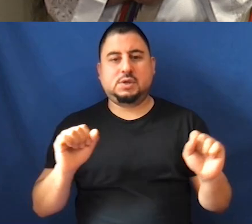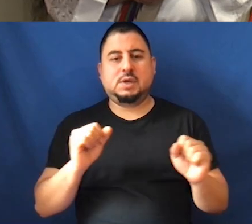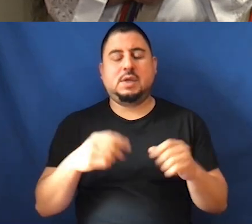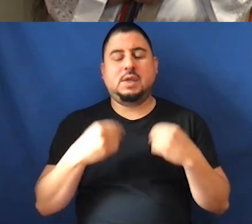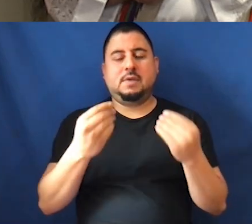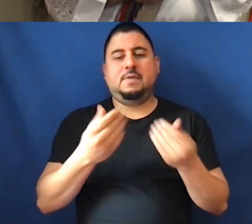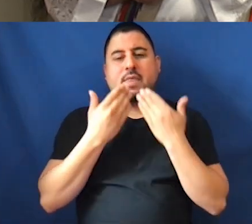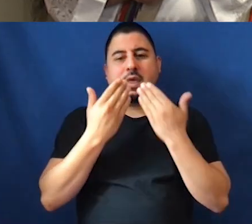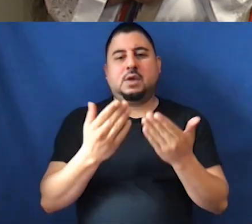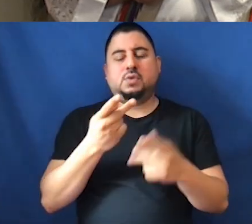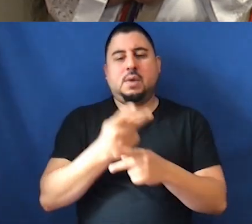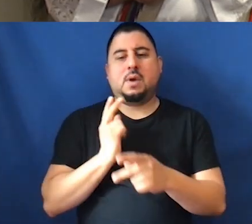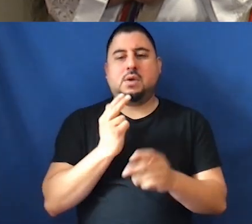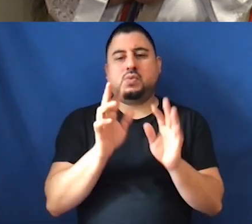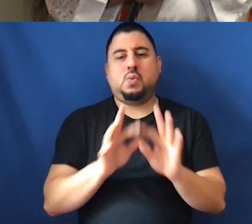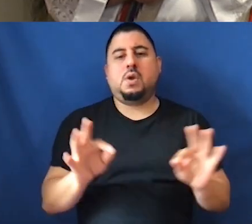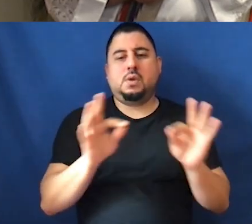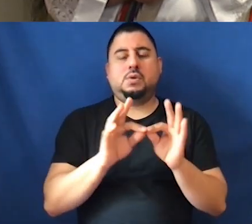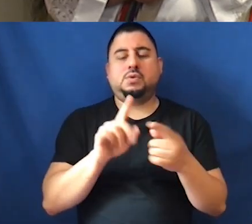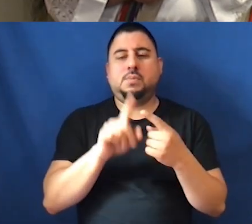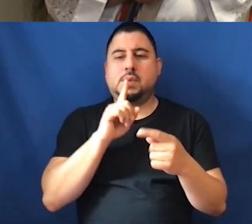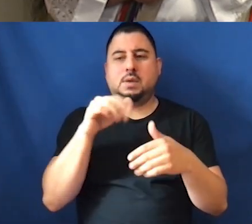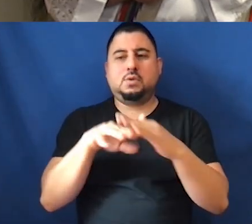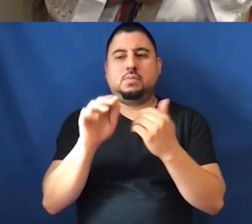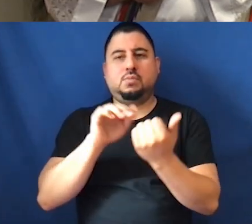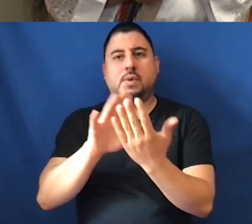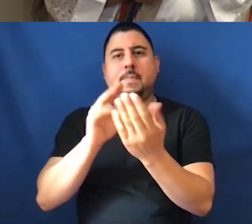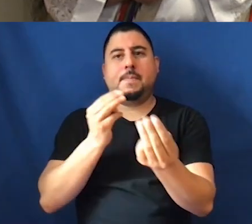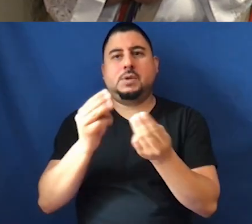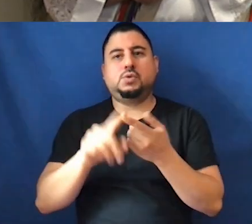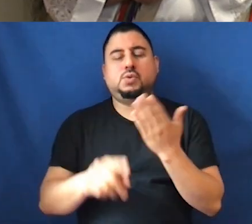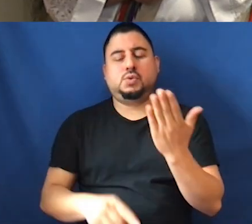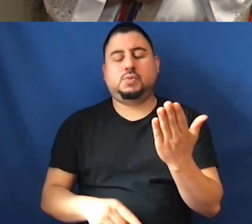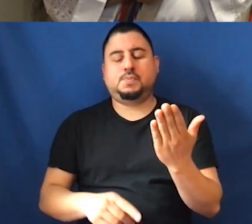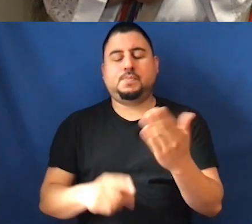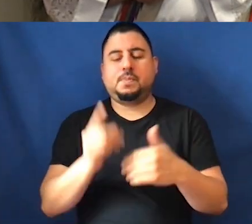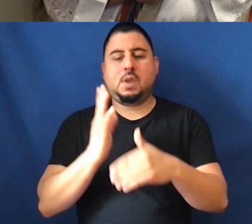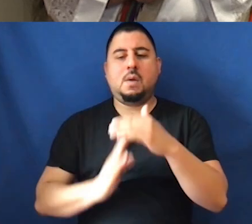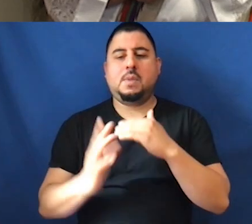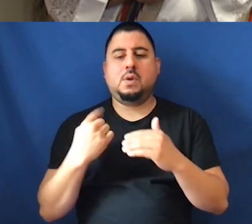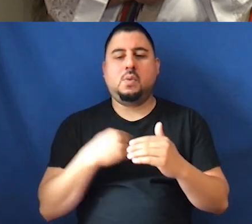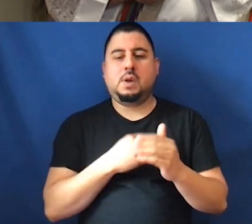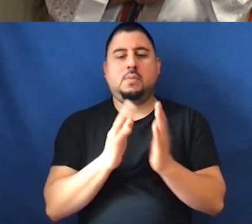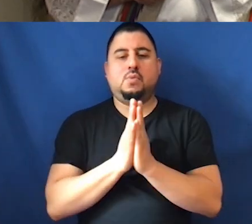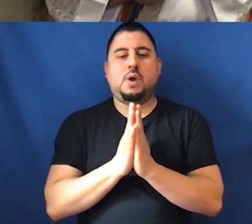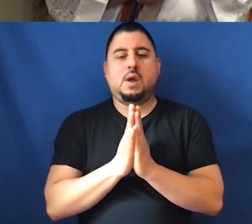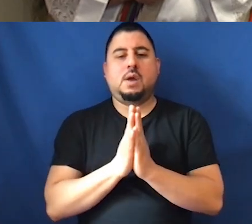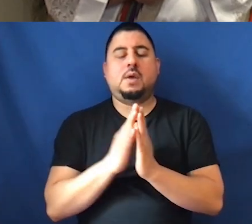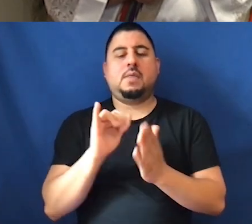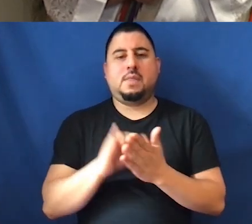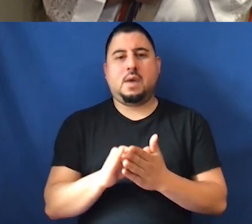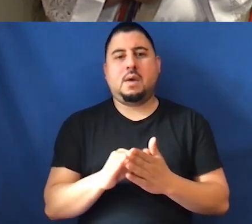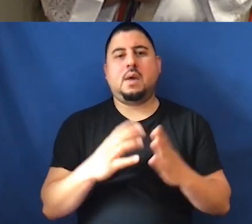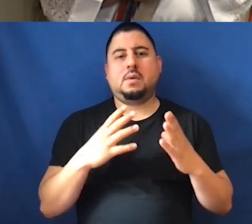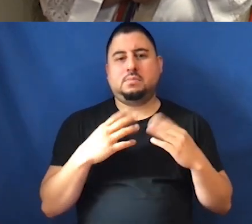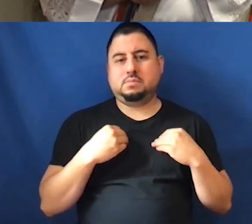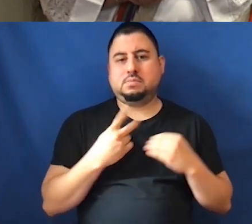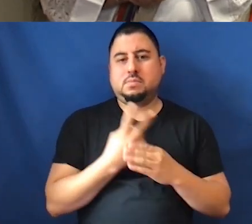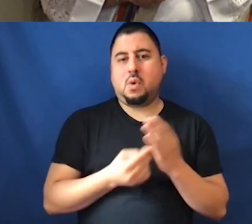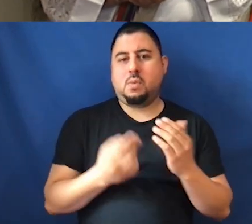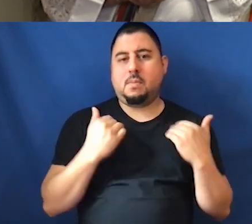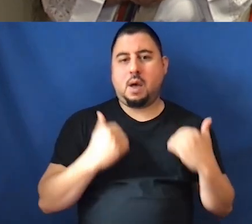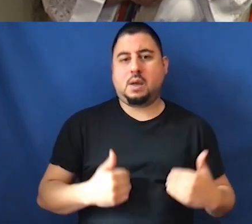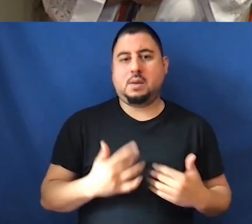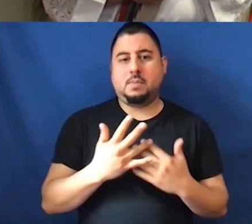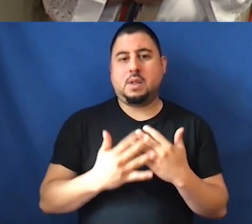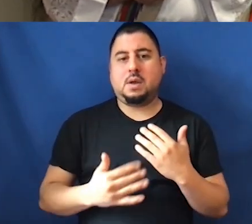giving thanks that you've held us worthy to be in your presence and minister to you. Humbly we pray that, partaking of the body and